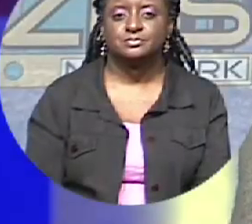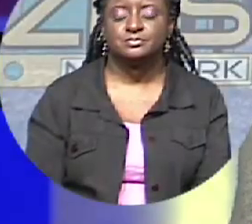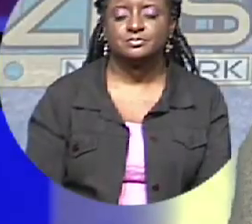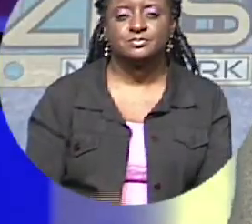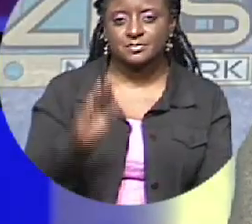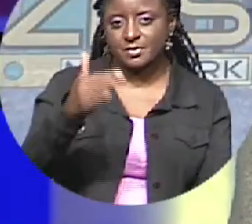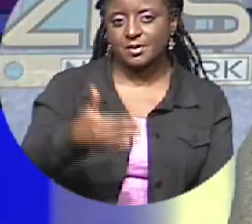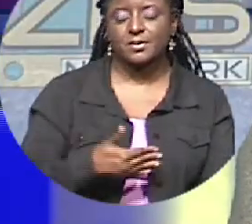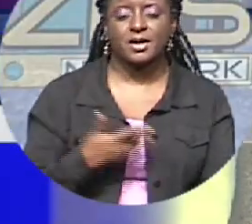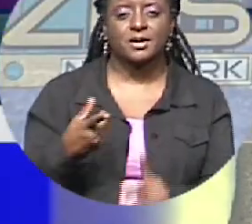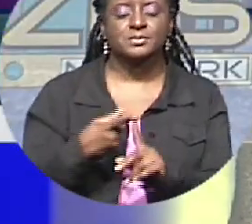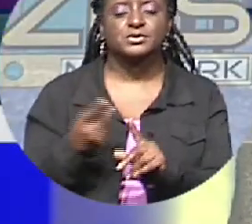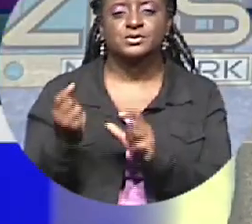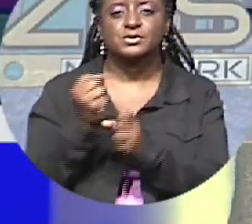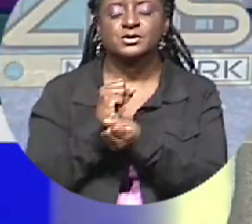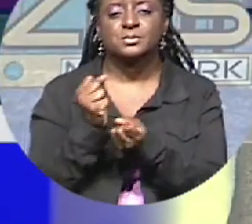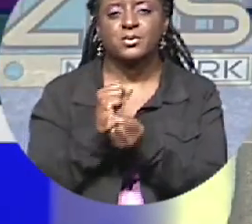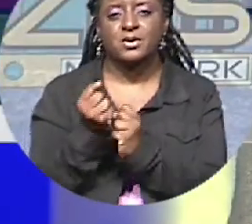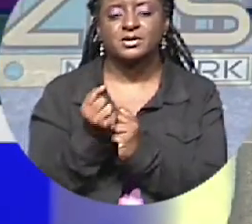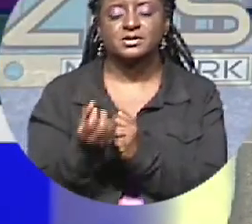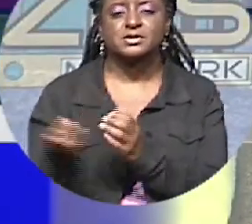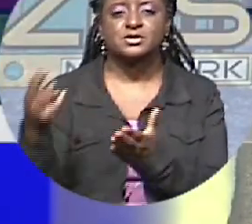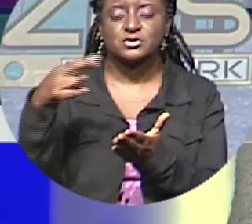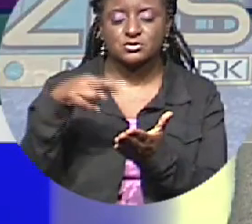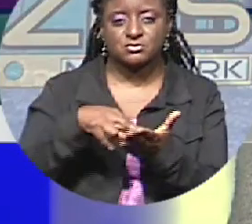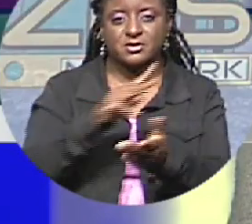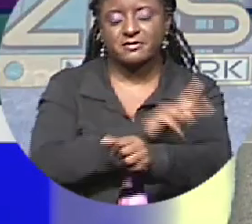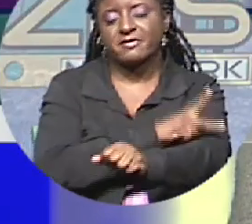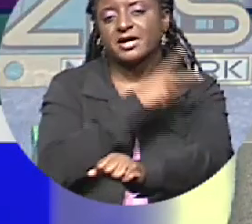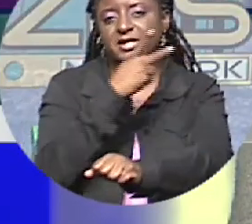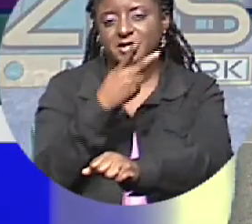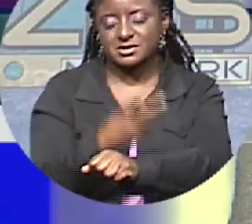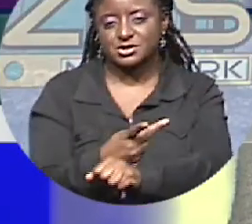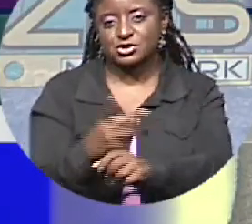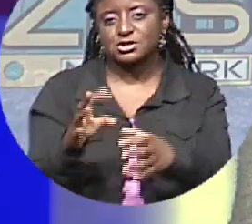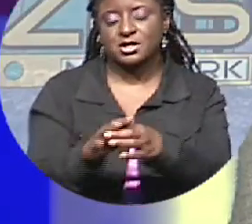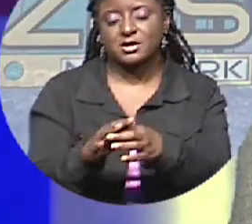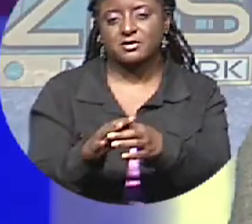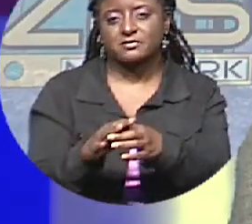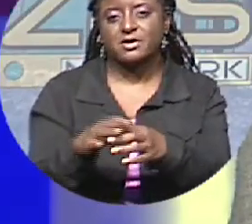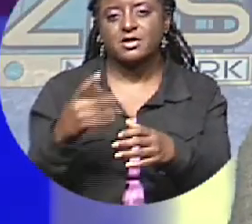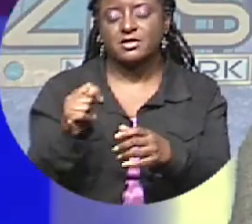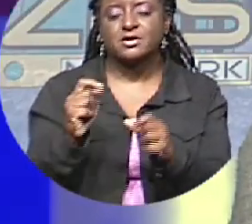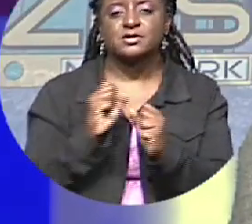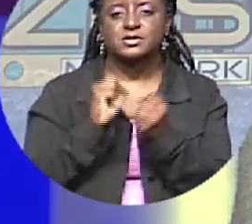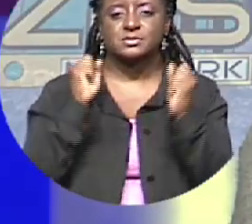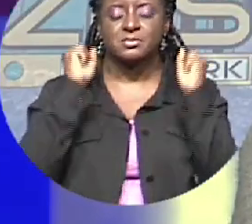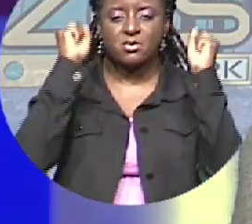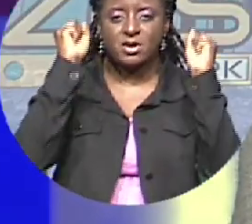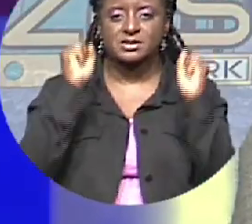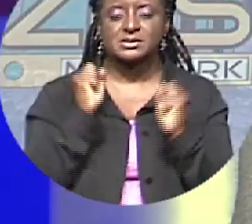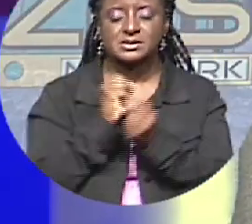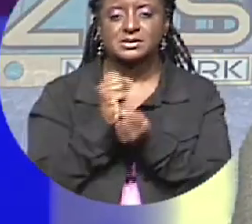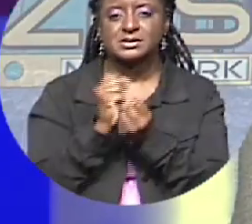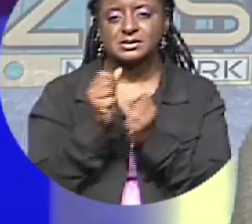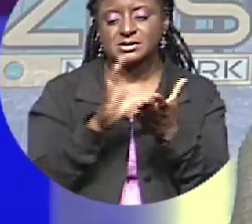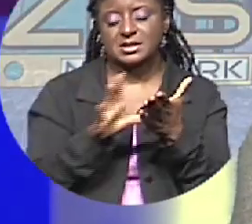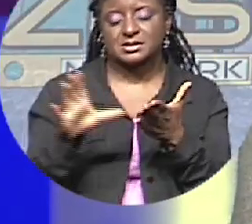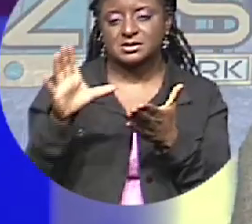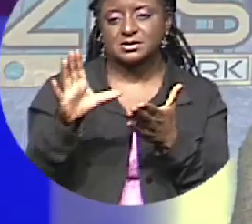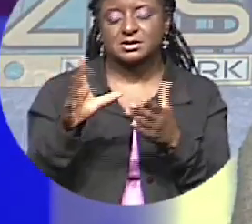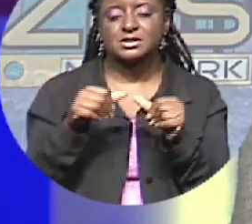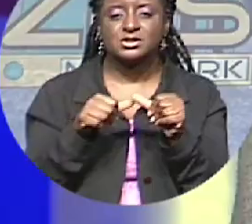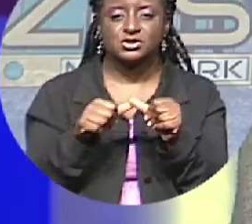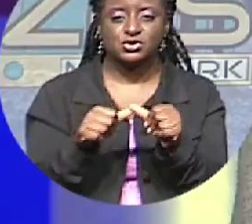Welcome to sports, everybody. The revitalization of the Queen Elizabeth Sports Center continues, and tonight Charles Fisher provides us with an